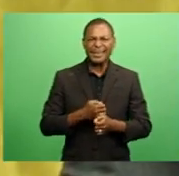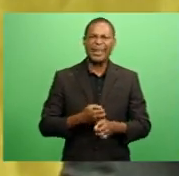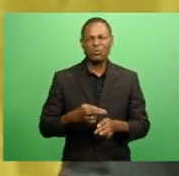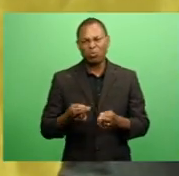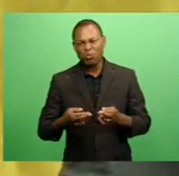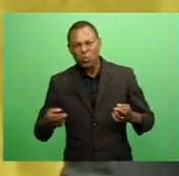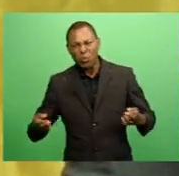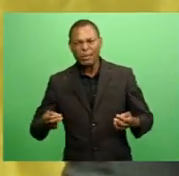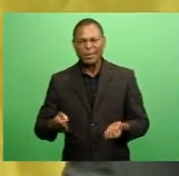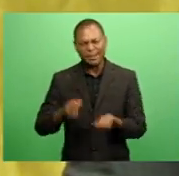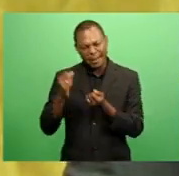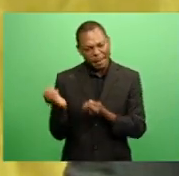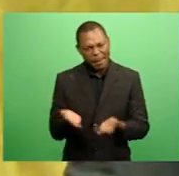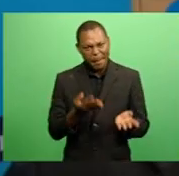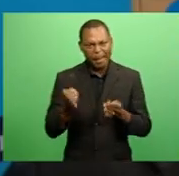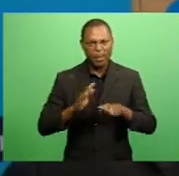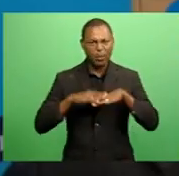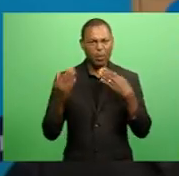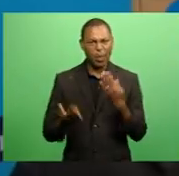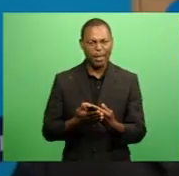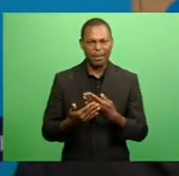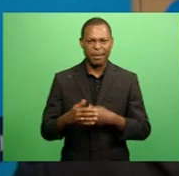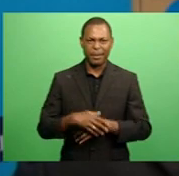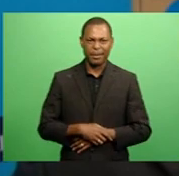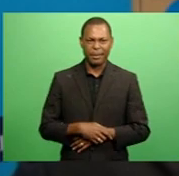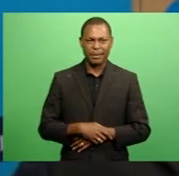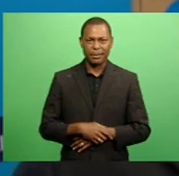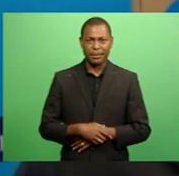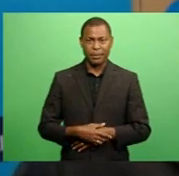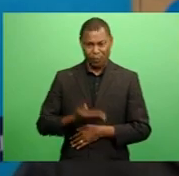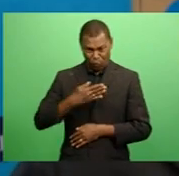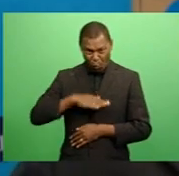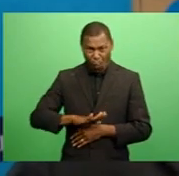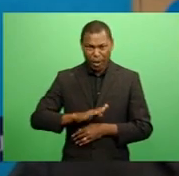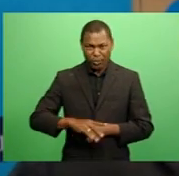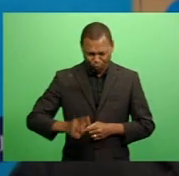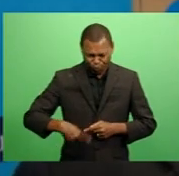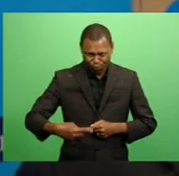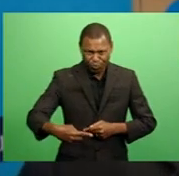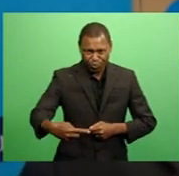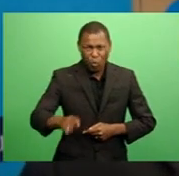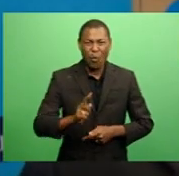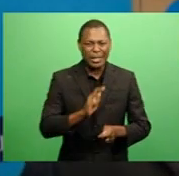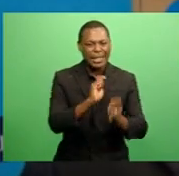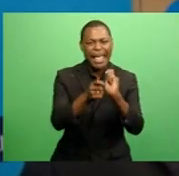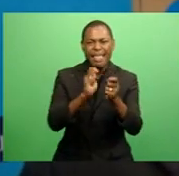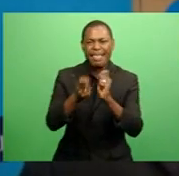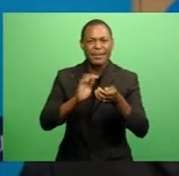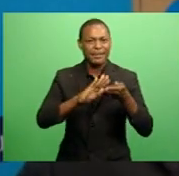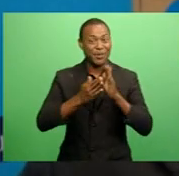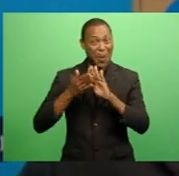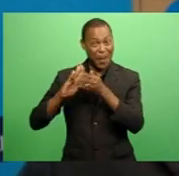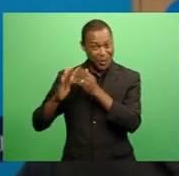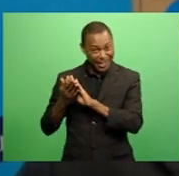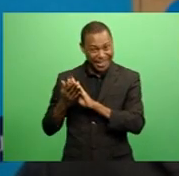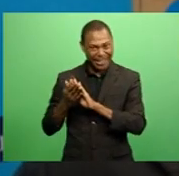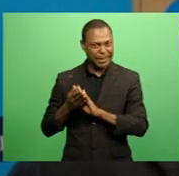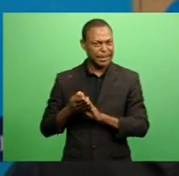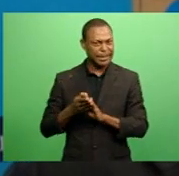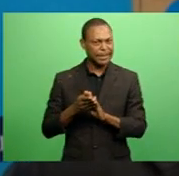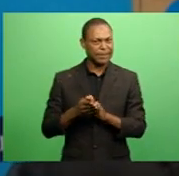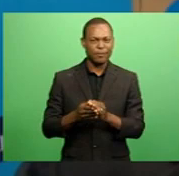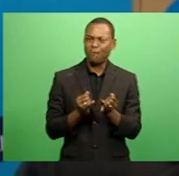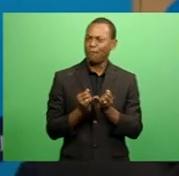also essential medical supplies. We want to keep on increasing the capacity of testing in the community. That is important because